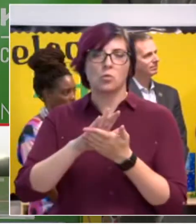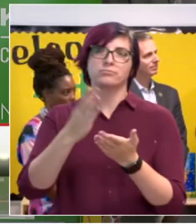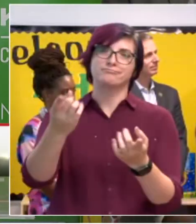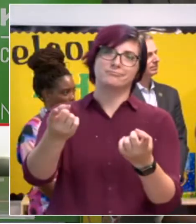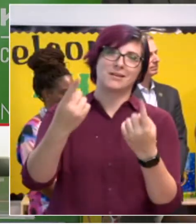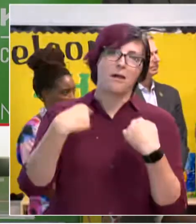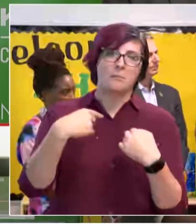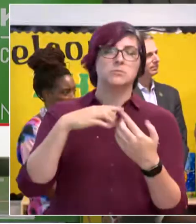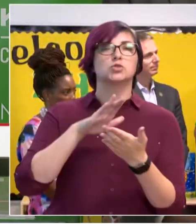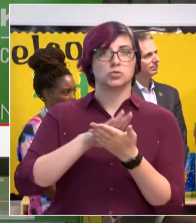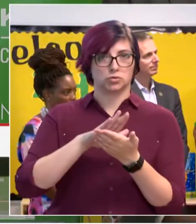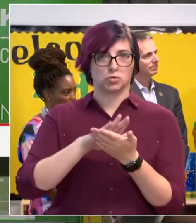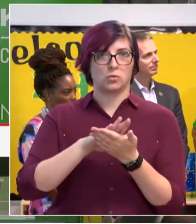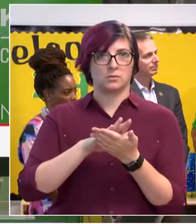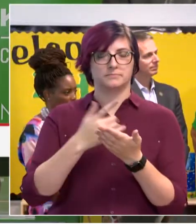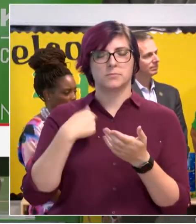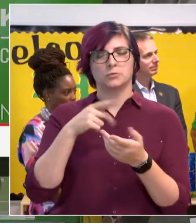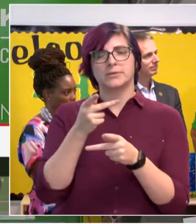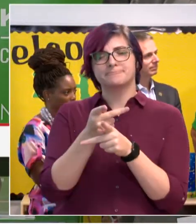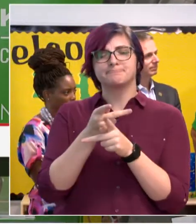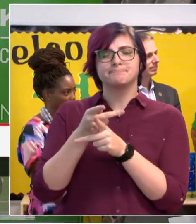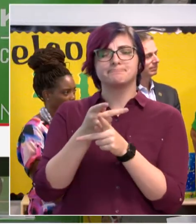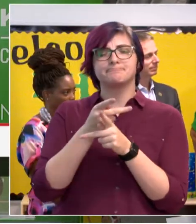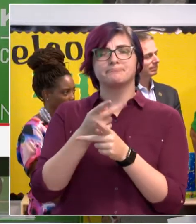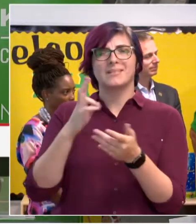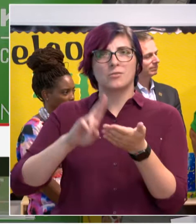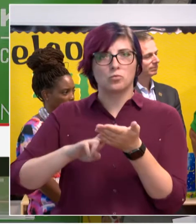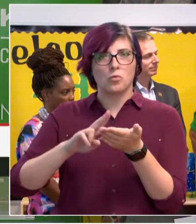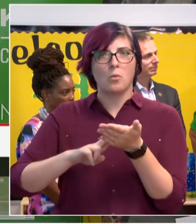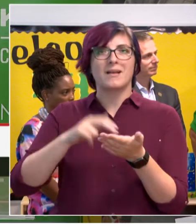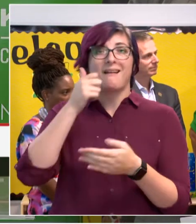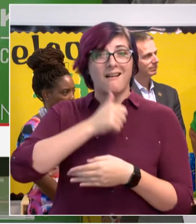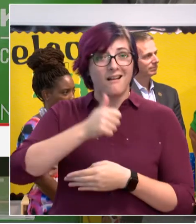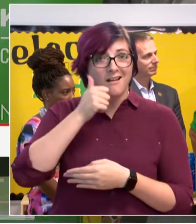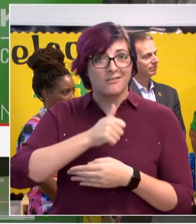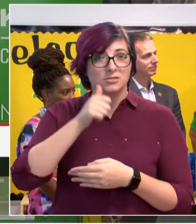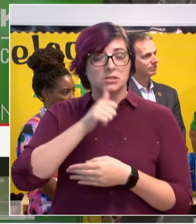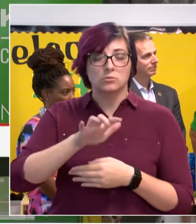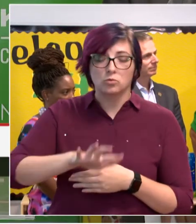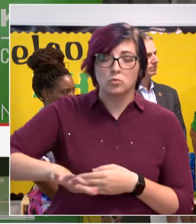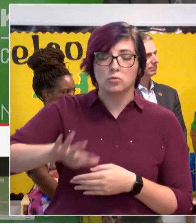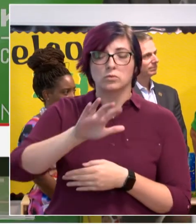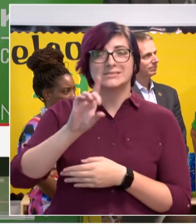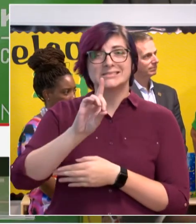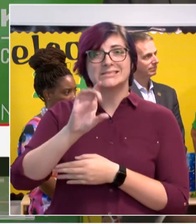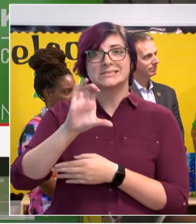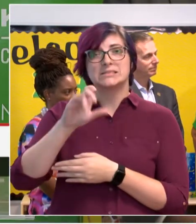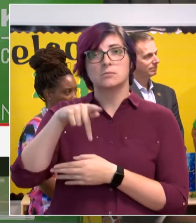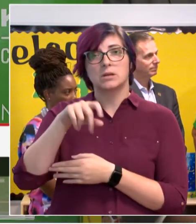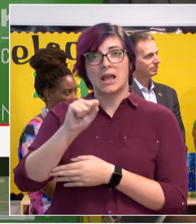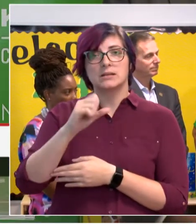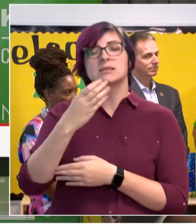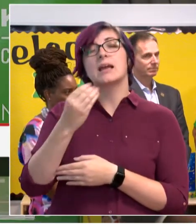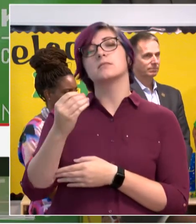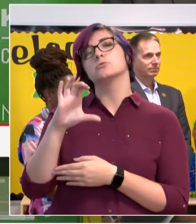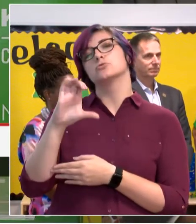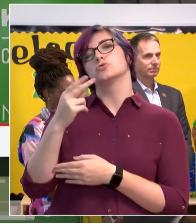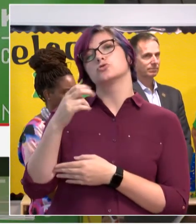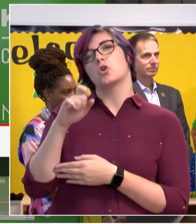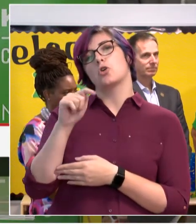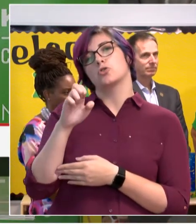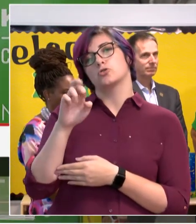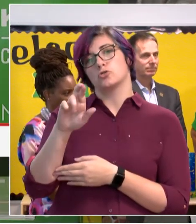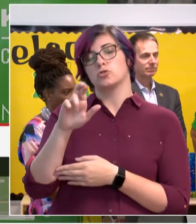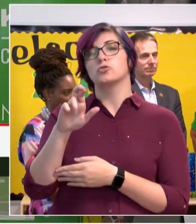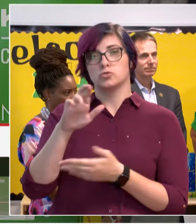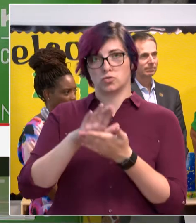the school. We monitor enrollment on a daily basis across DCPS and public charter schools through October 5th, which is our count